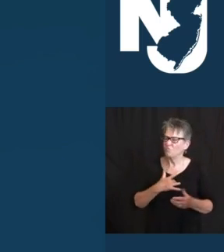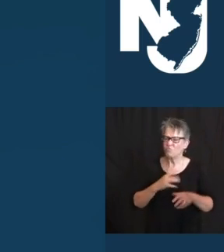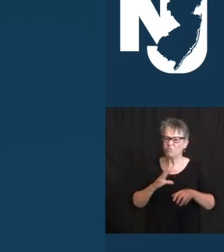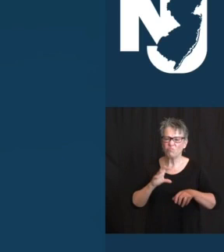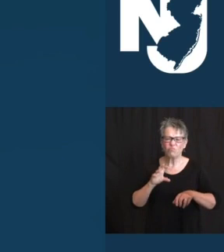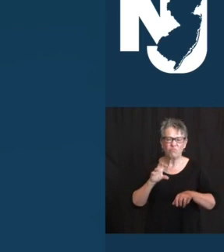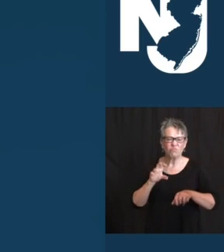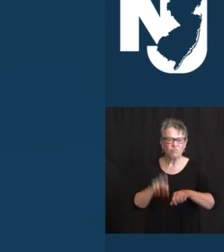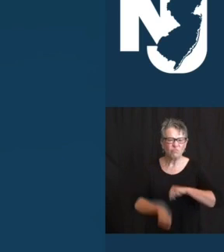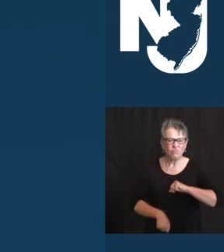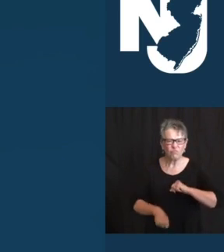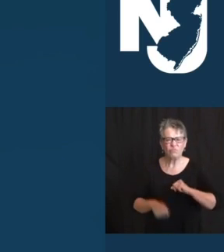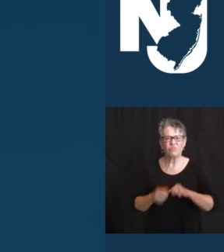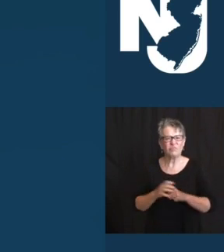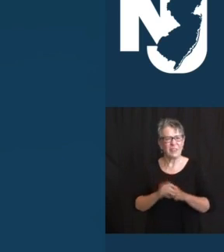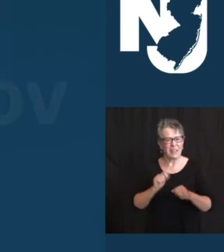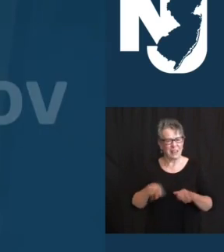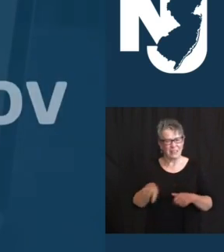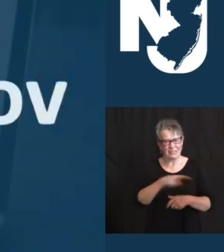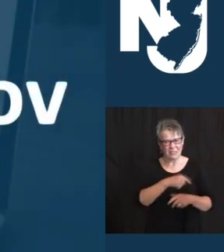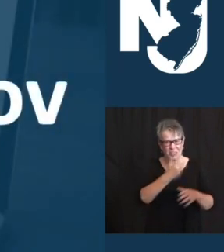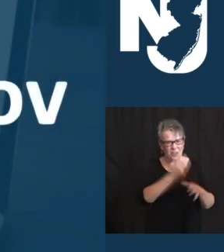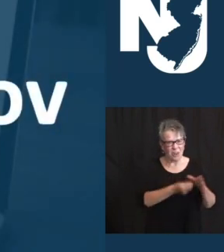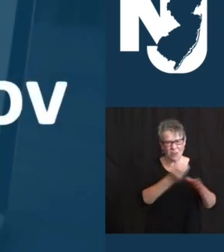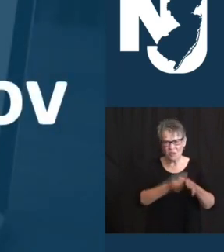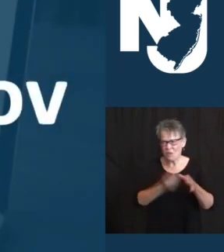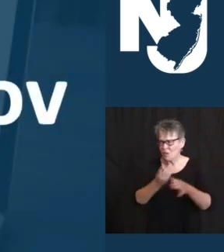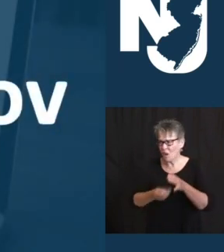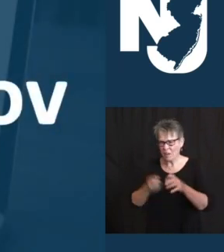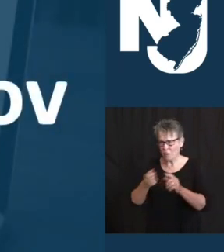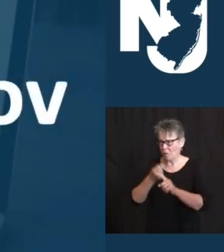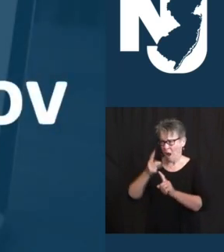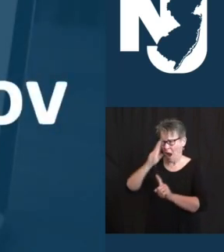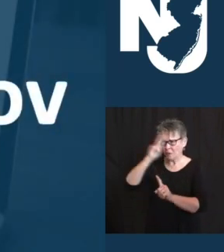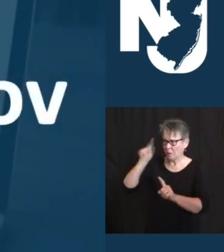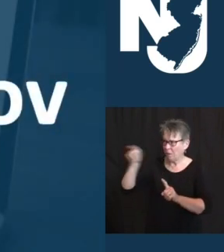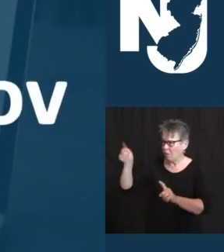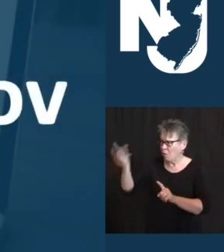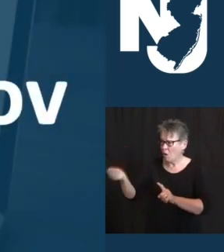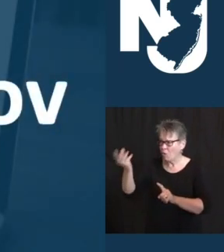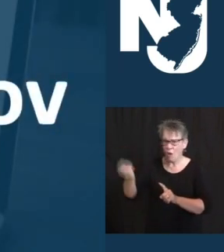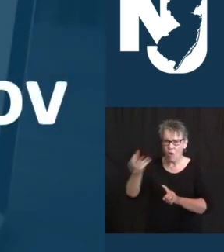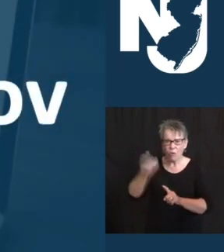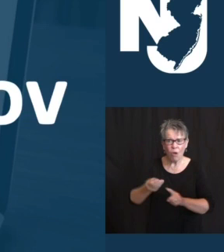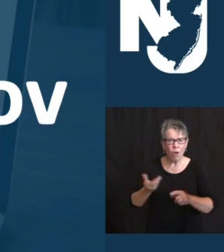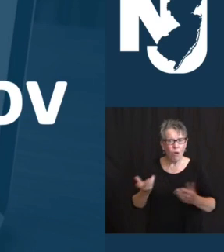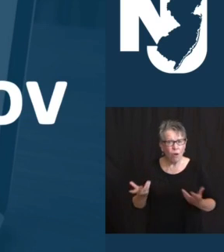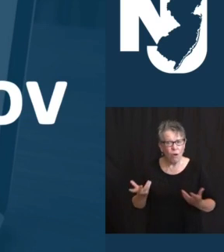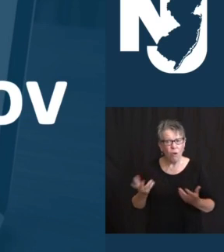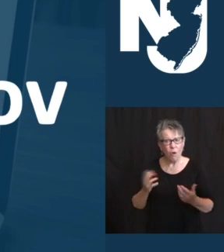crisis. So for Fee, for Hector, for Michael, and for all we have lost over the past